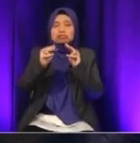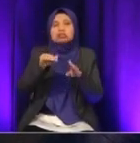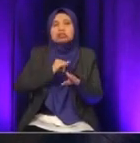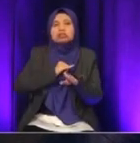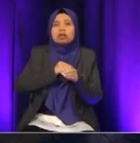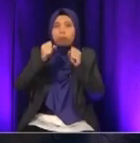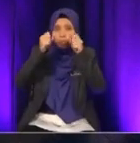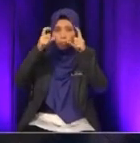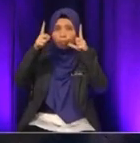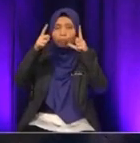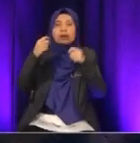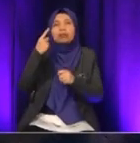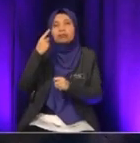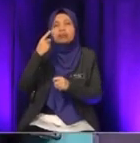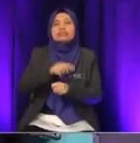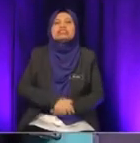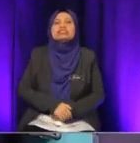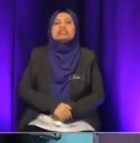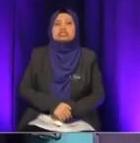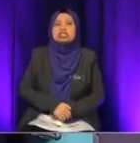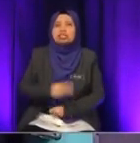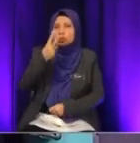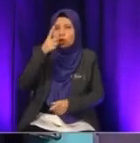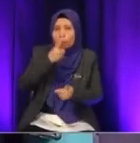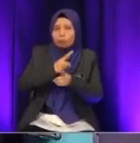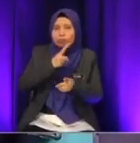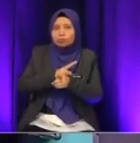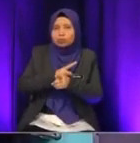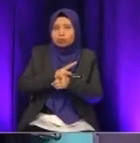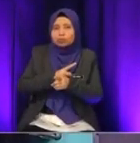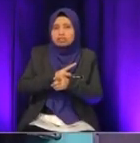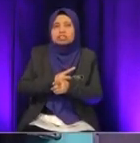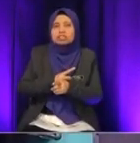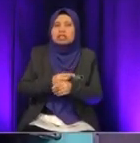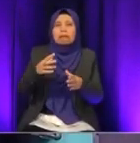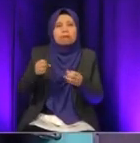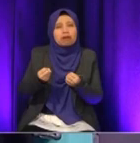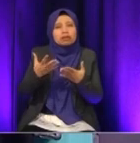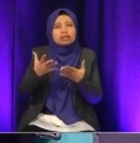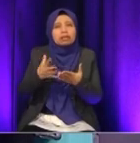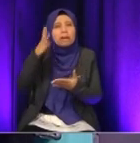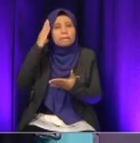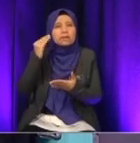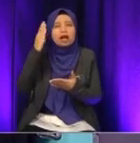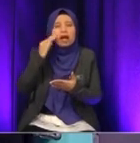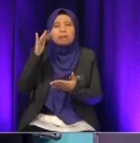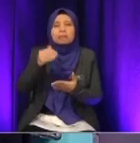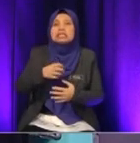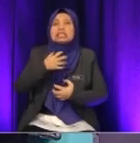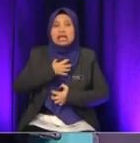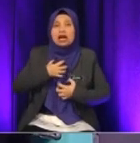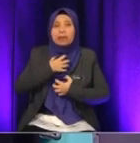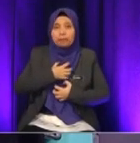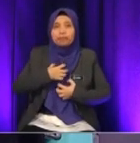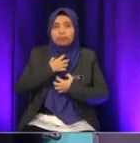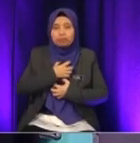opener for me, so I can see a different part of the world. Yep. So that's really a new experience for me too. Mm-hmm. And I think that there is no right or wrong